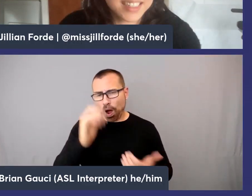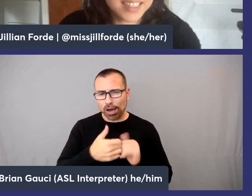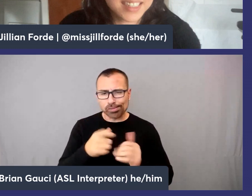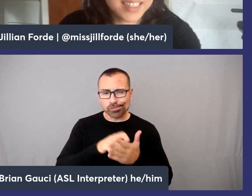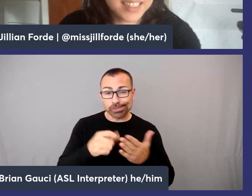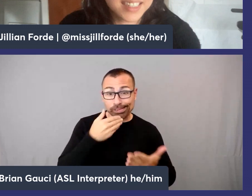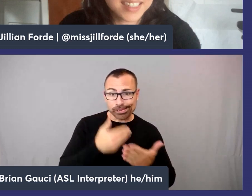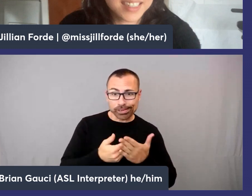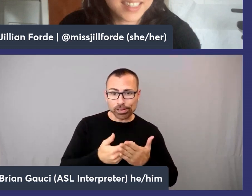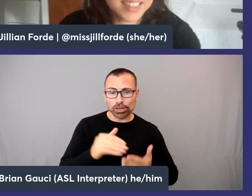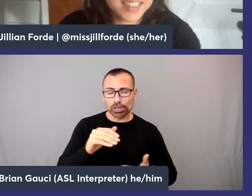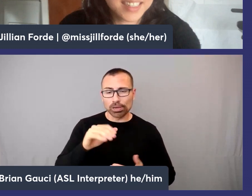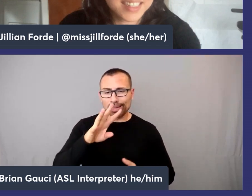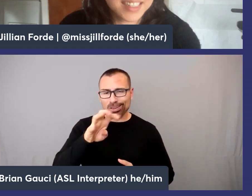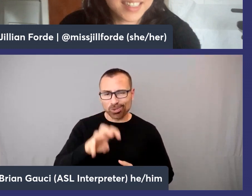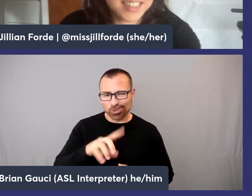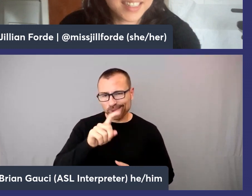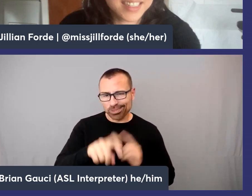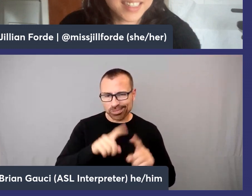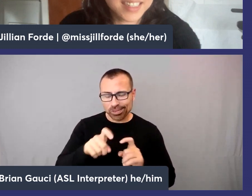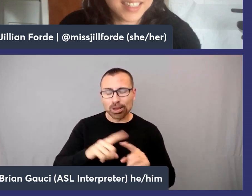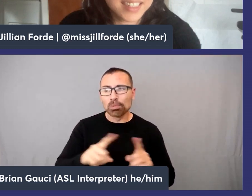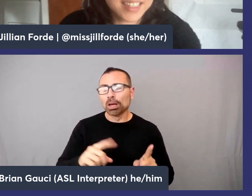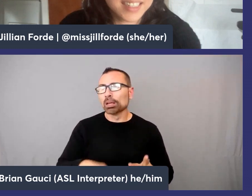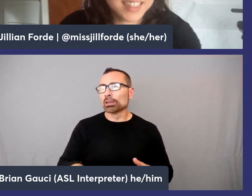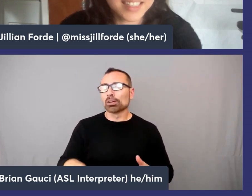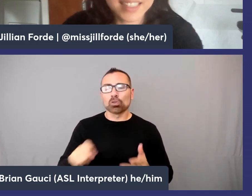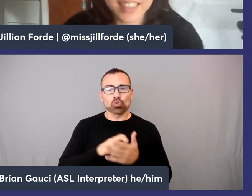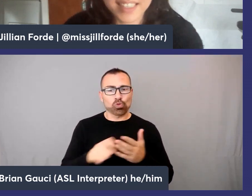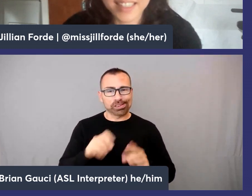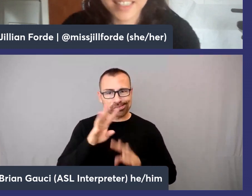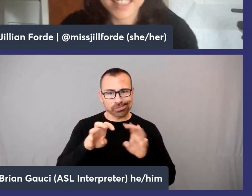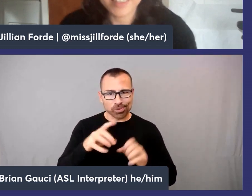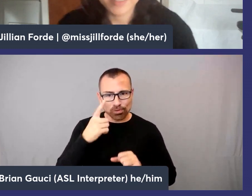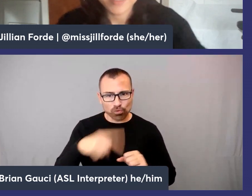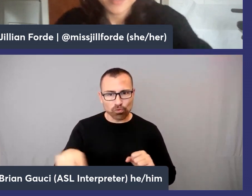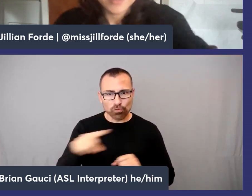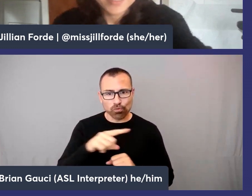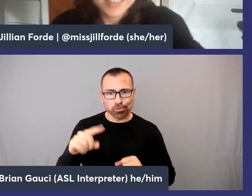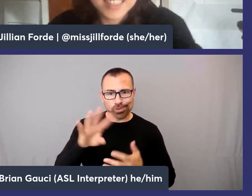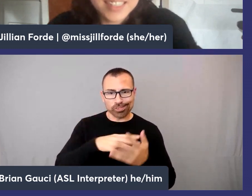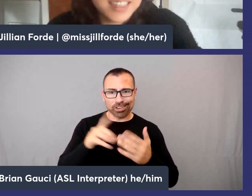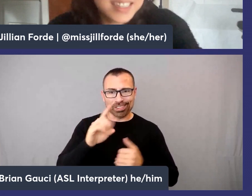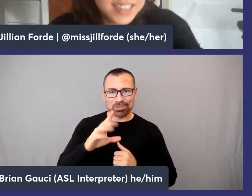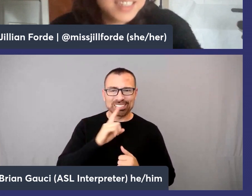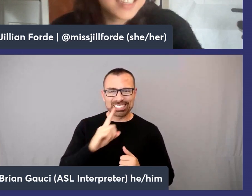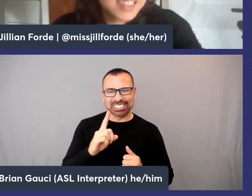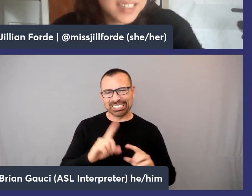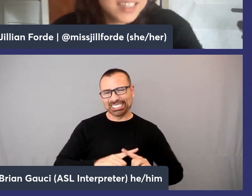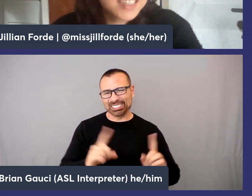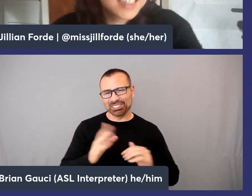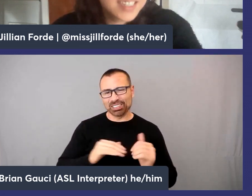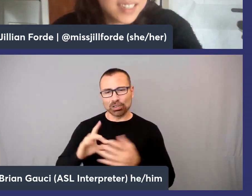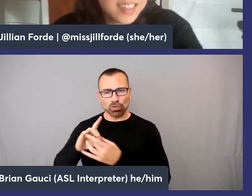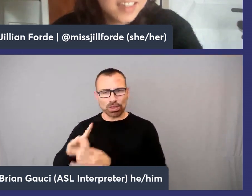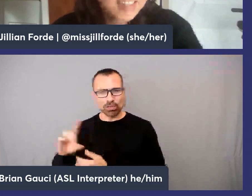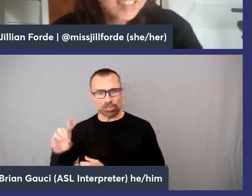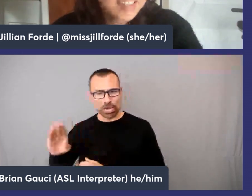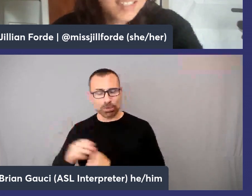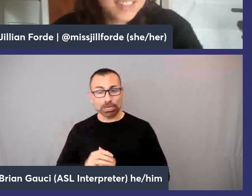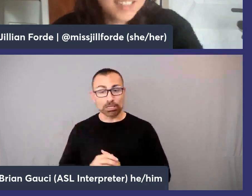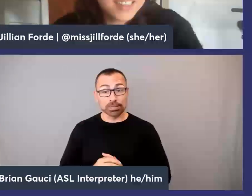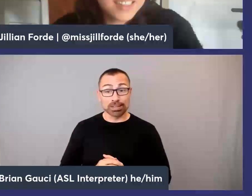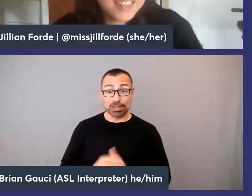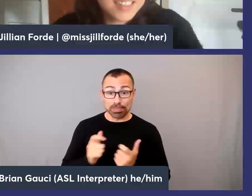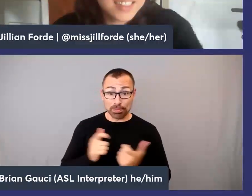a writing queries for graph databases are a little bit different than writing queries for like a relational database. And the biggest one is,